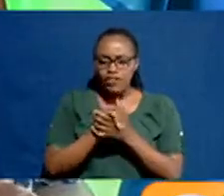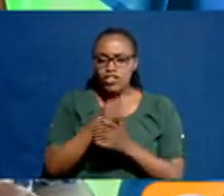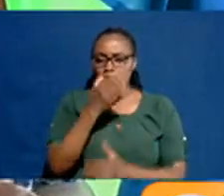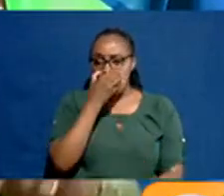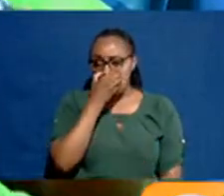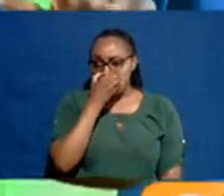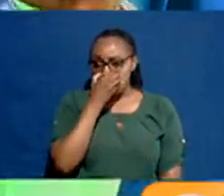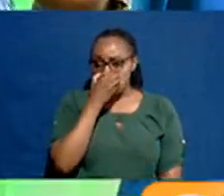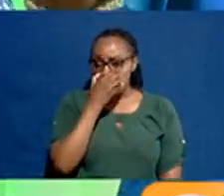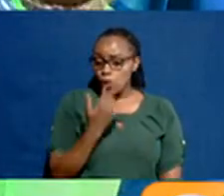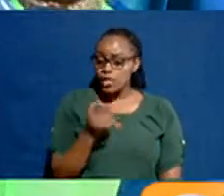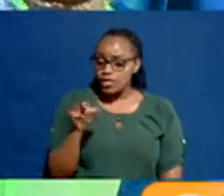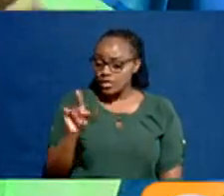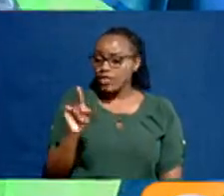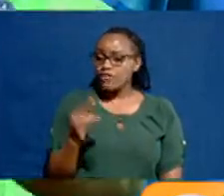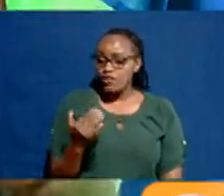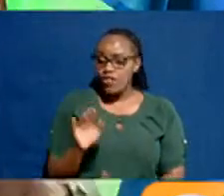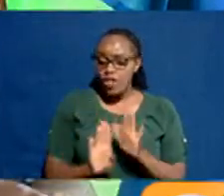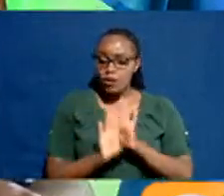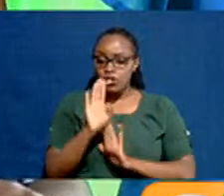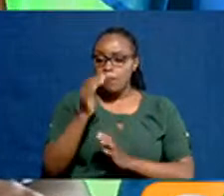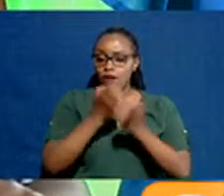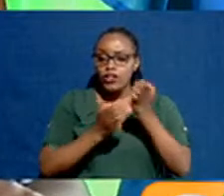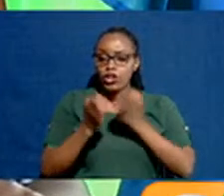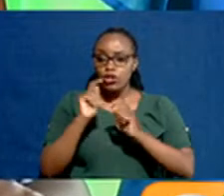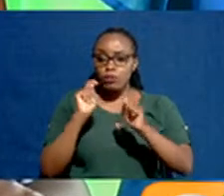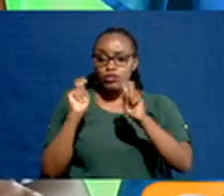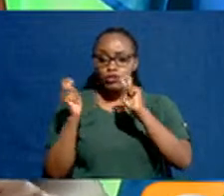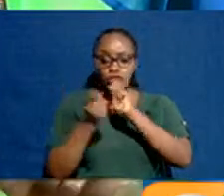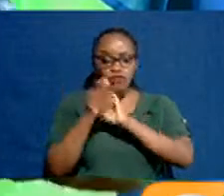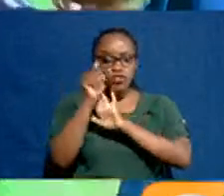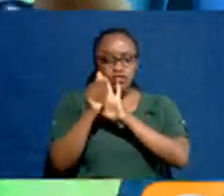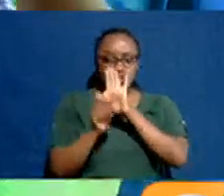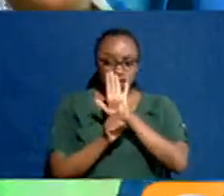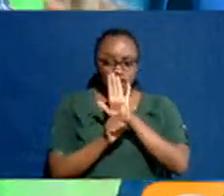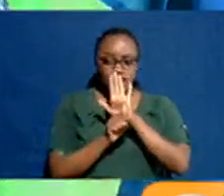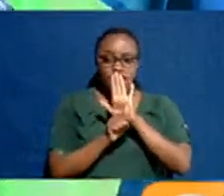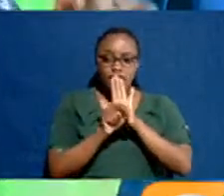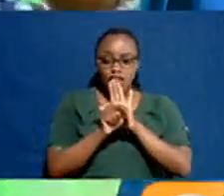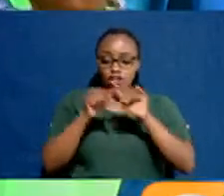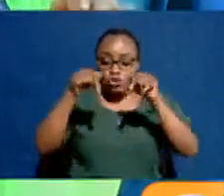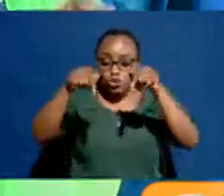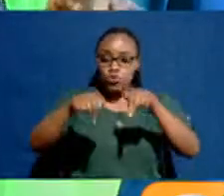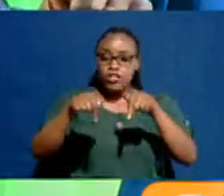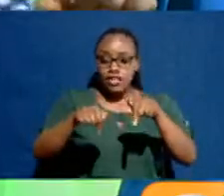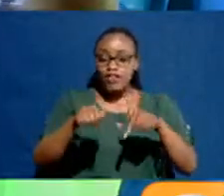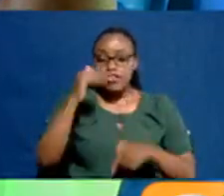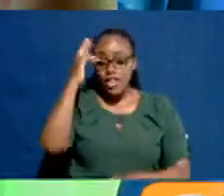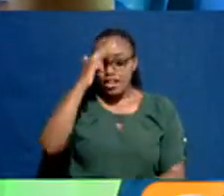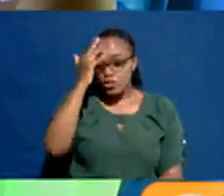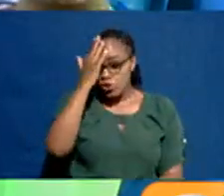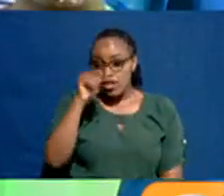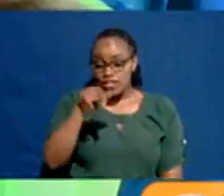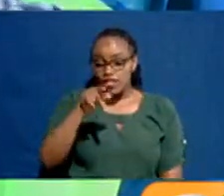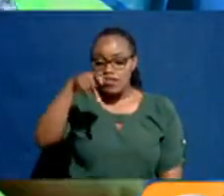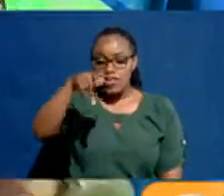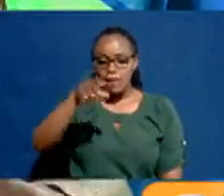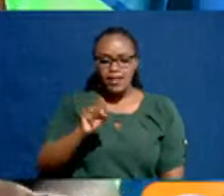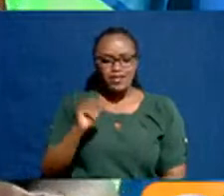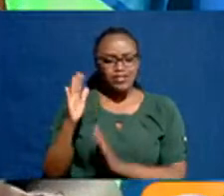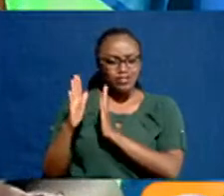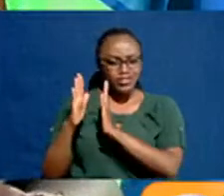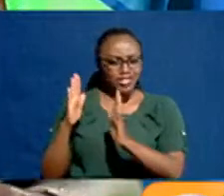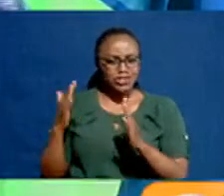Ruto and the bottom-up economic transformation agenda. That is today why he is a PS for